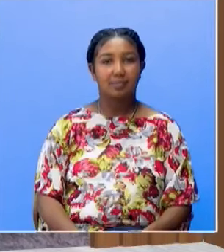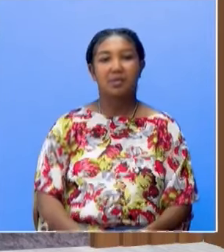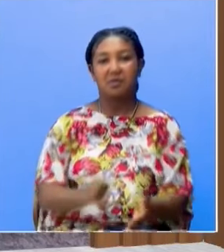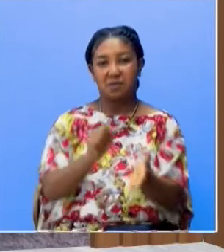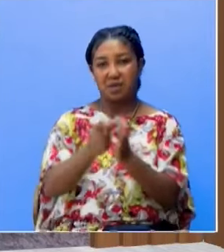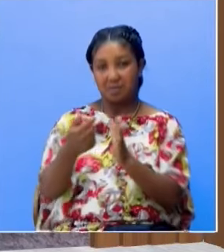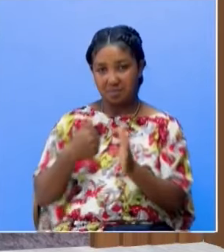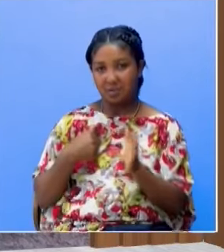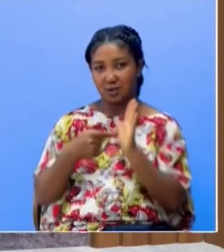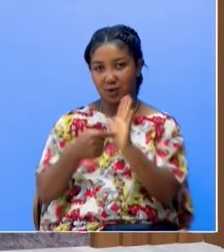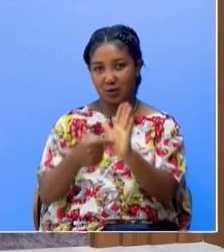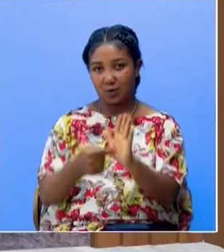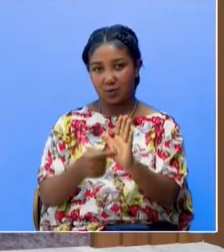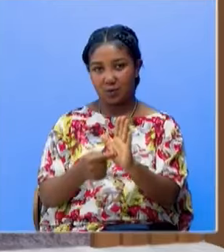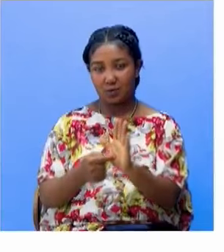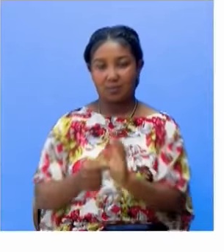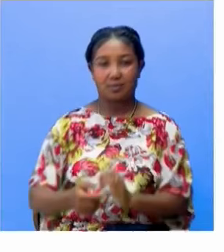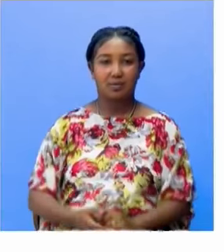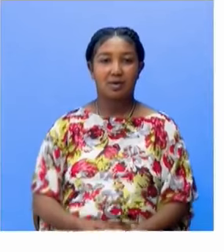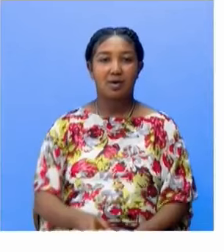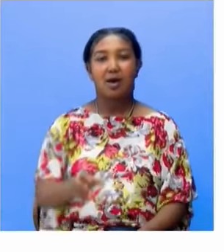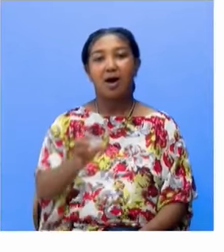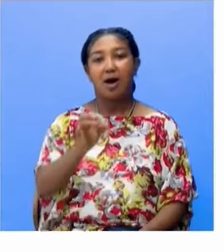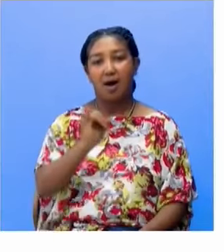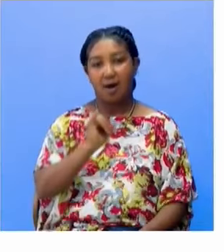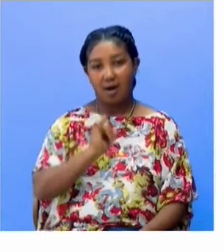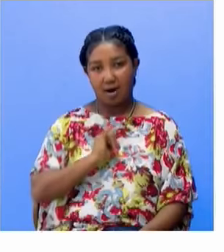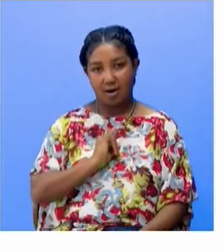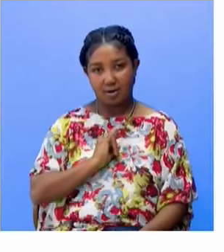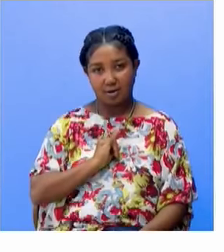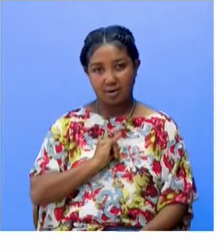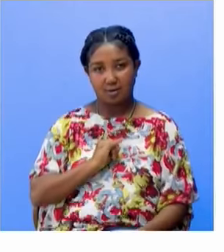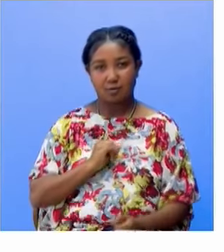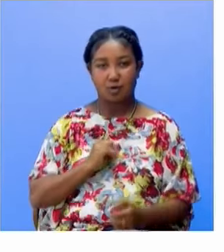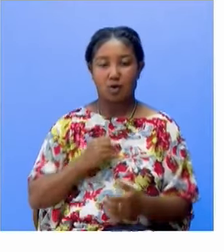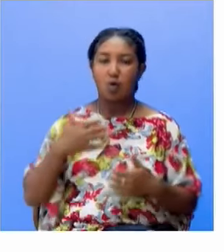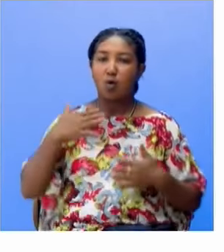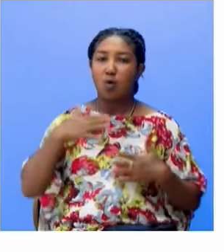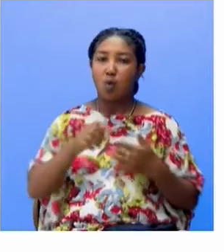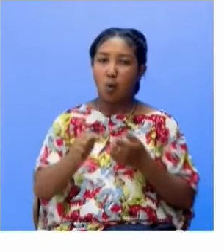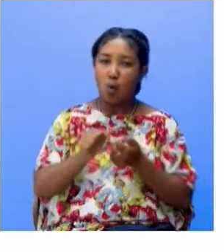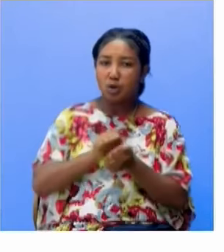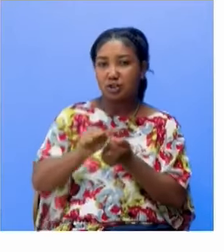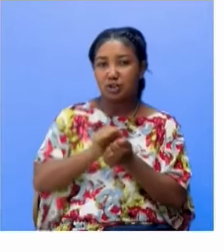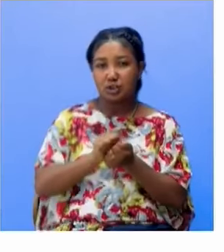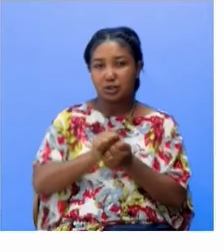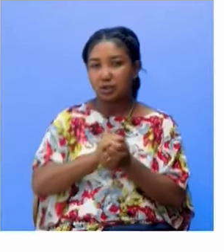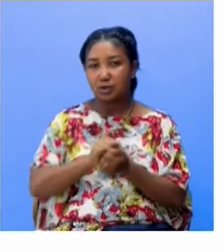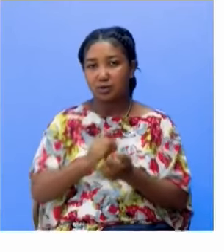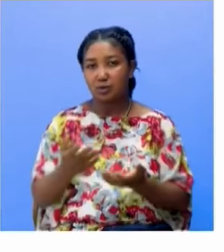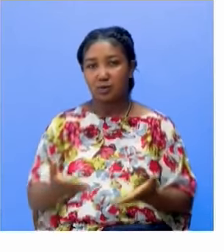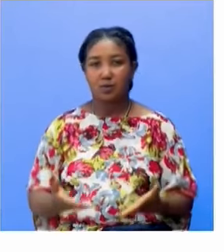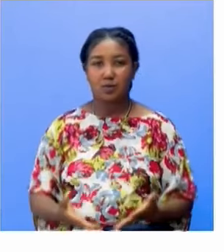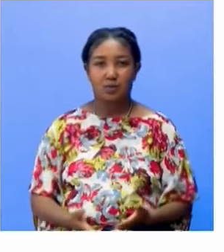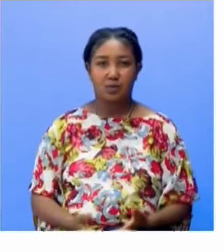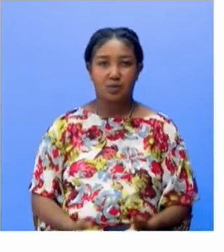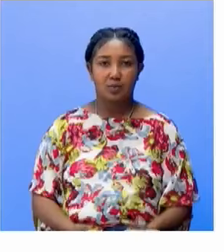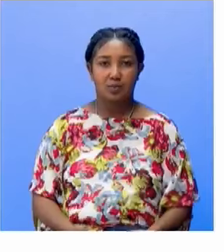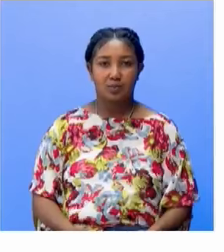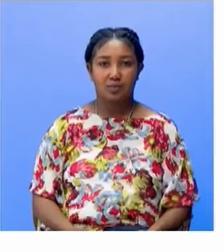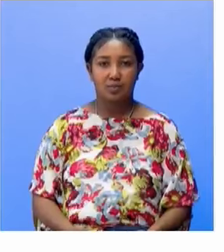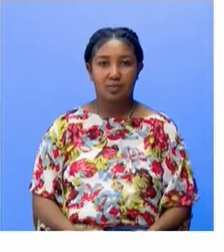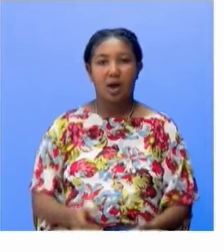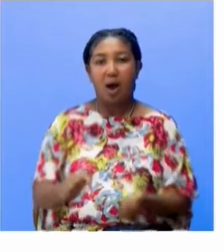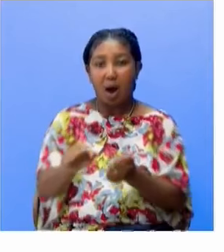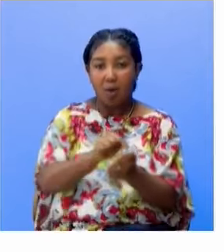example, when you say here, I washed my